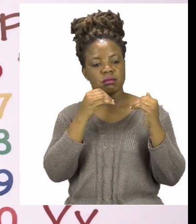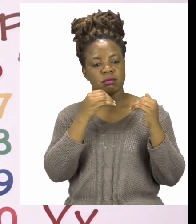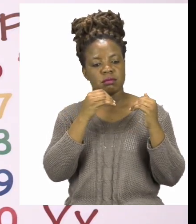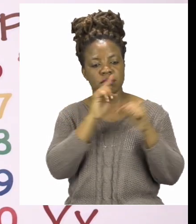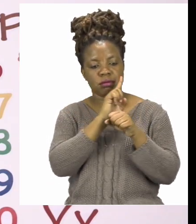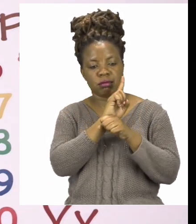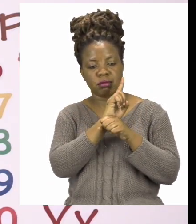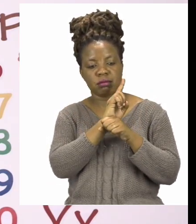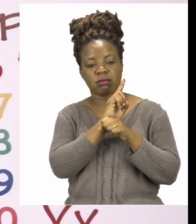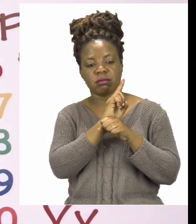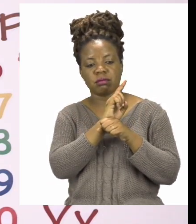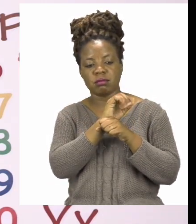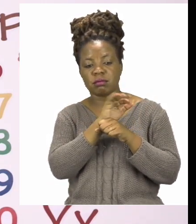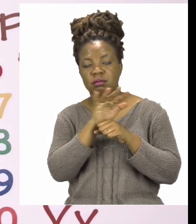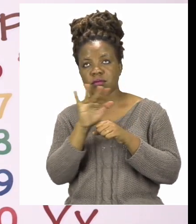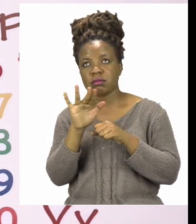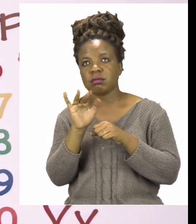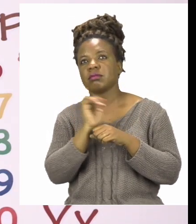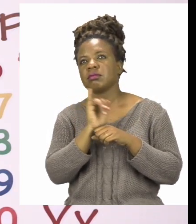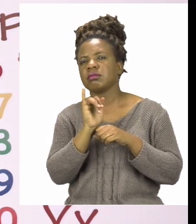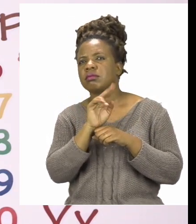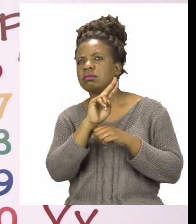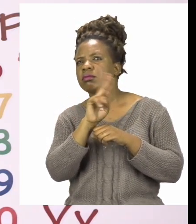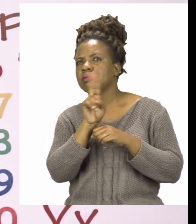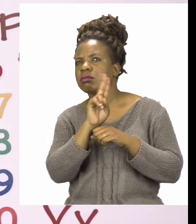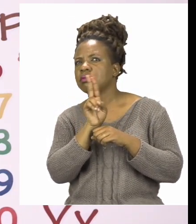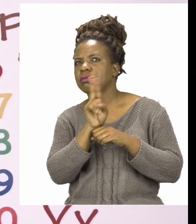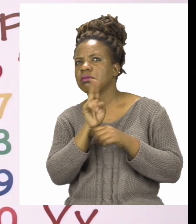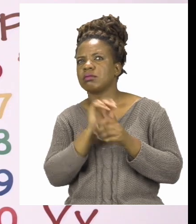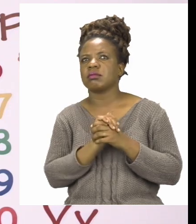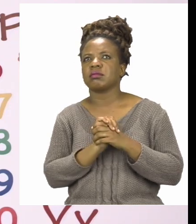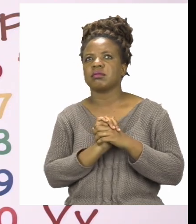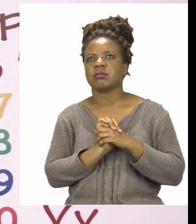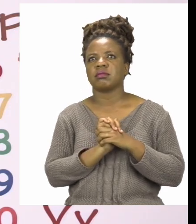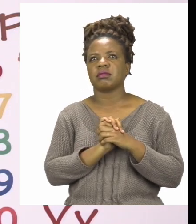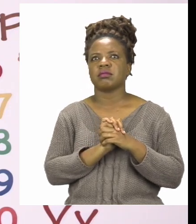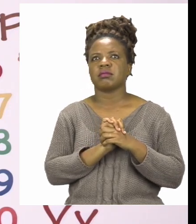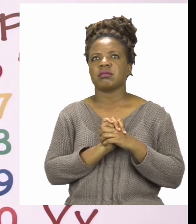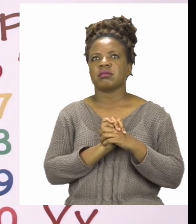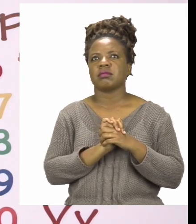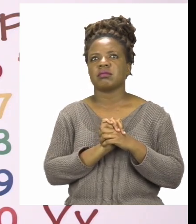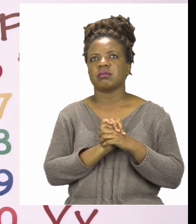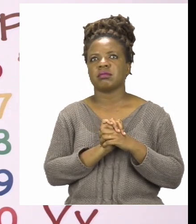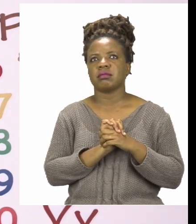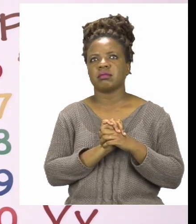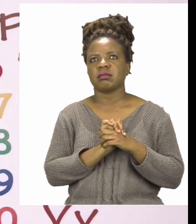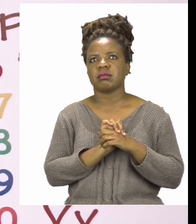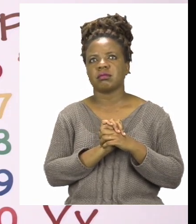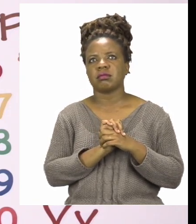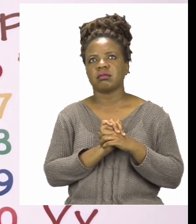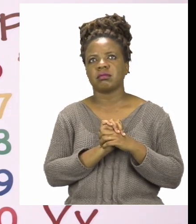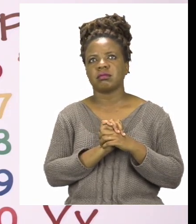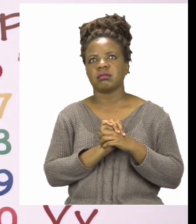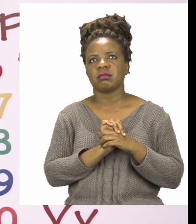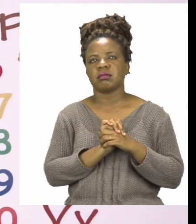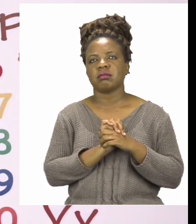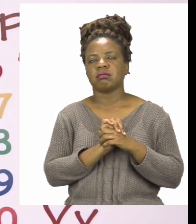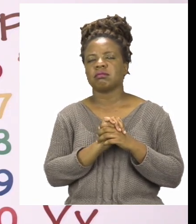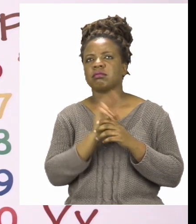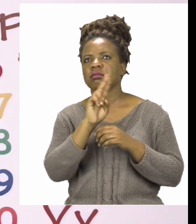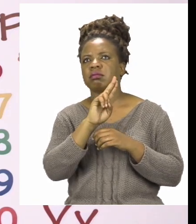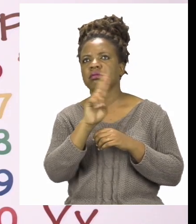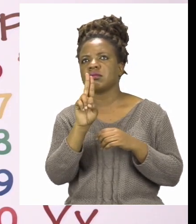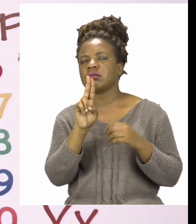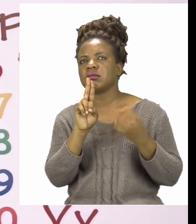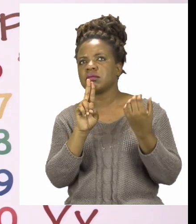across or down. As we find our letters, we need to make sure they're the right ones. We have an H